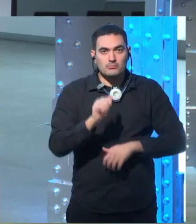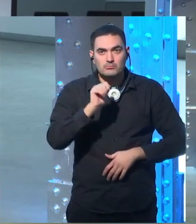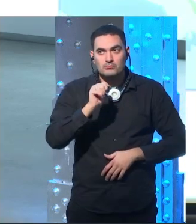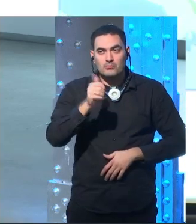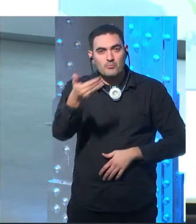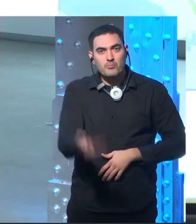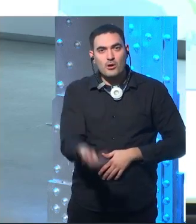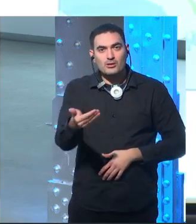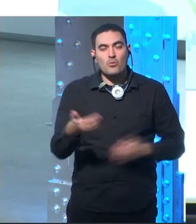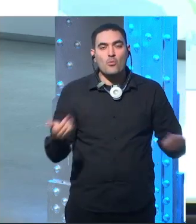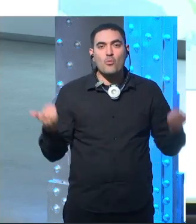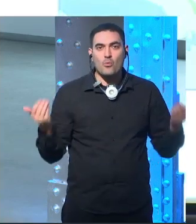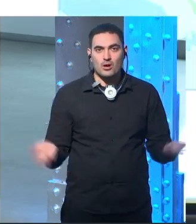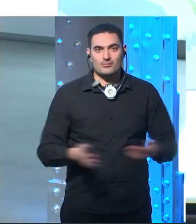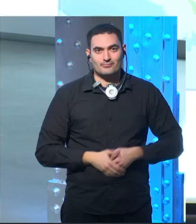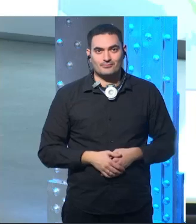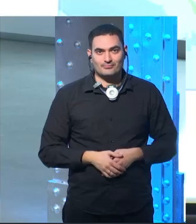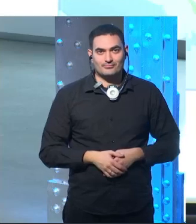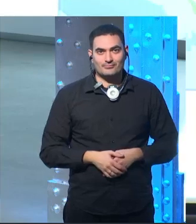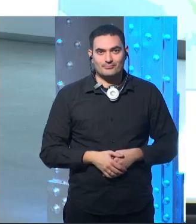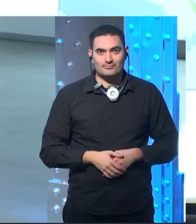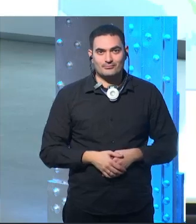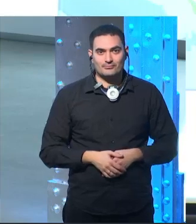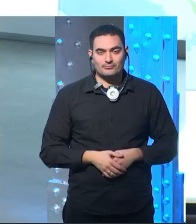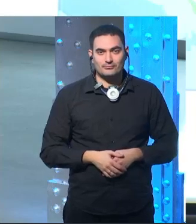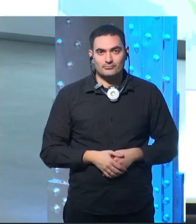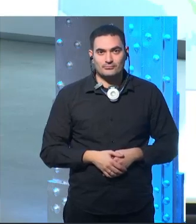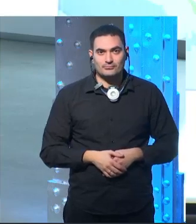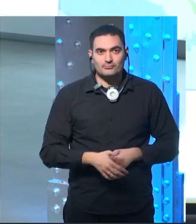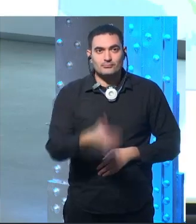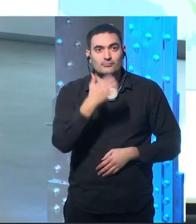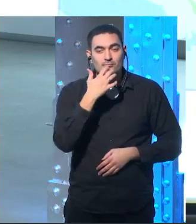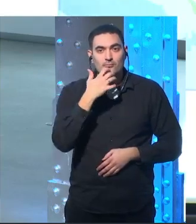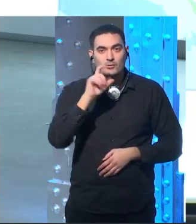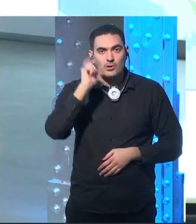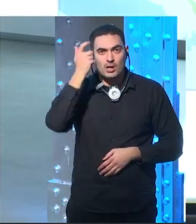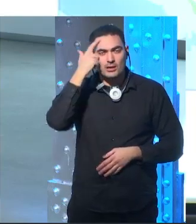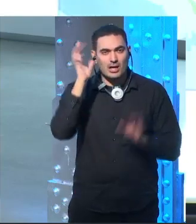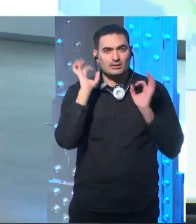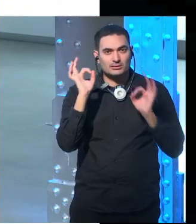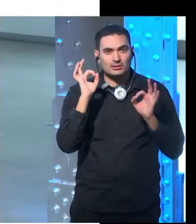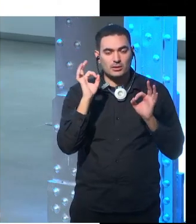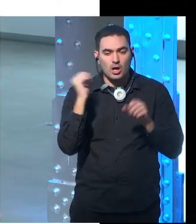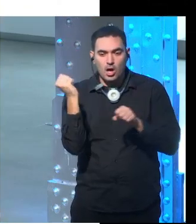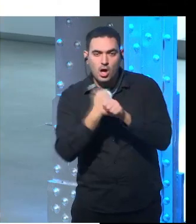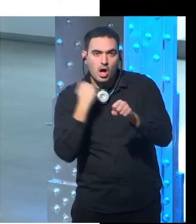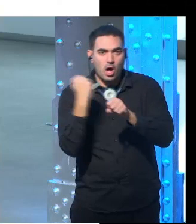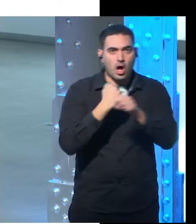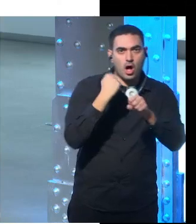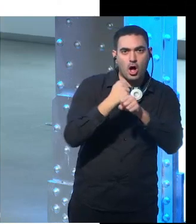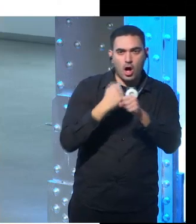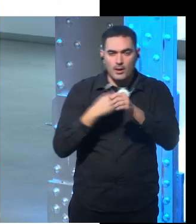jobs that correspond to these tasks that are hard to automate? Well, it turns out actually quite